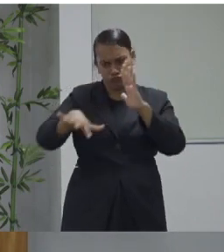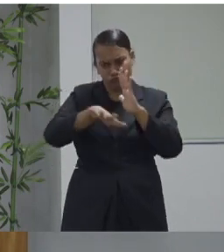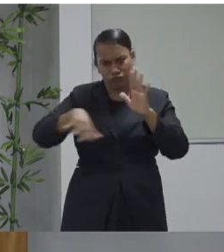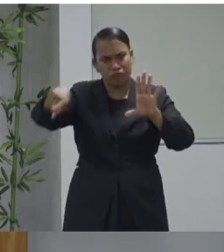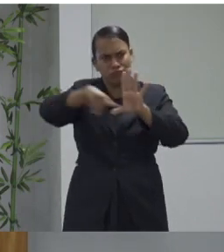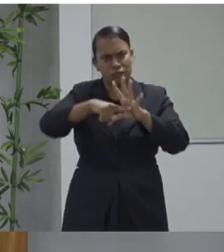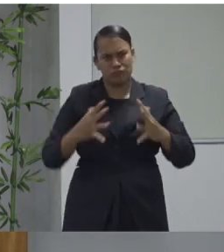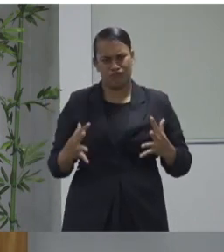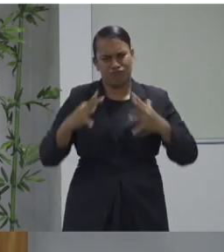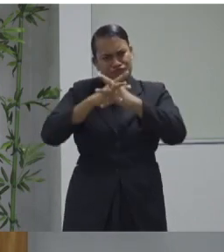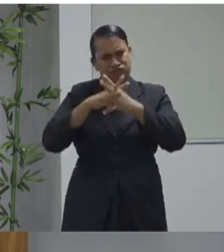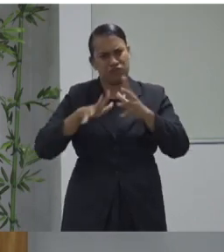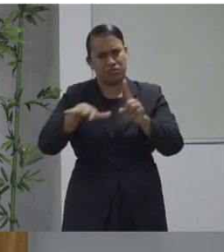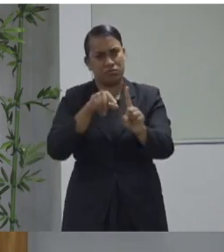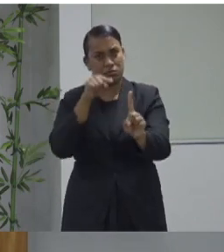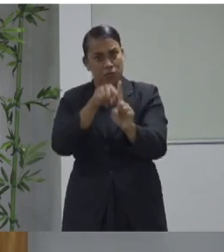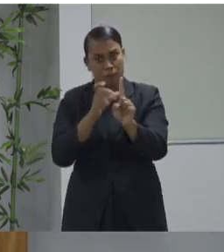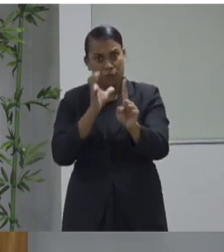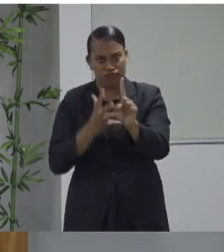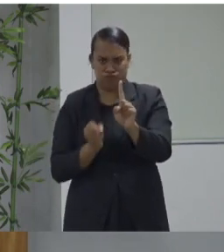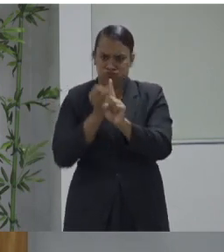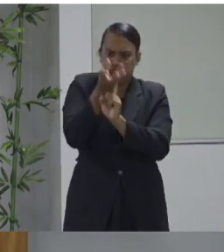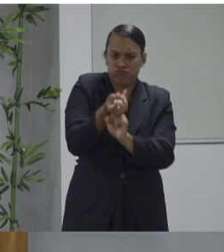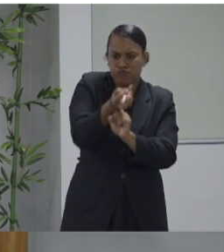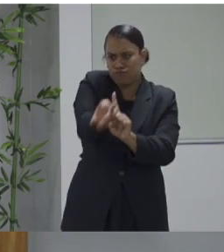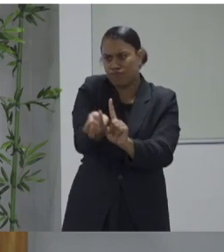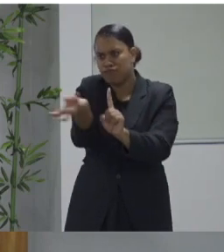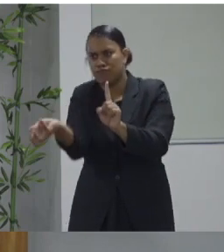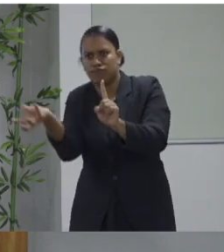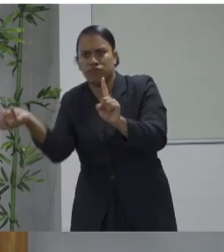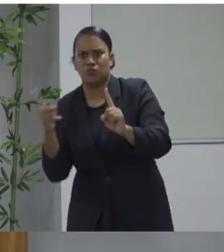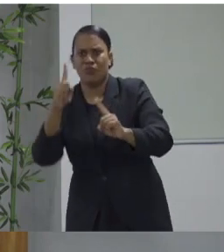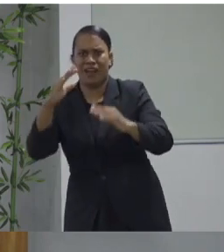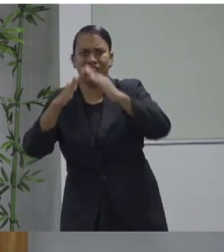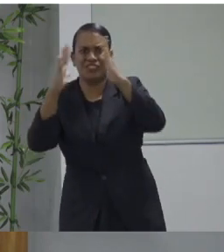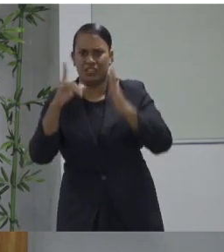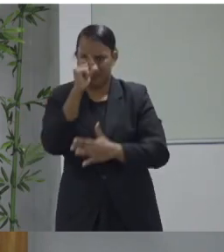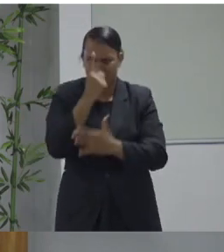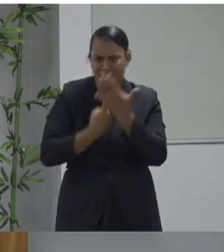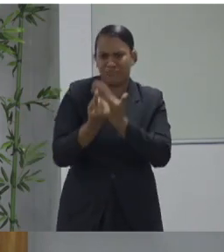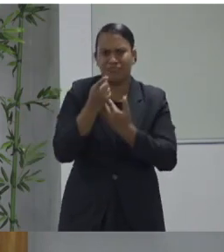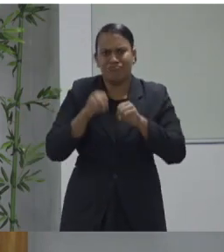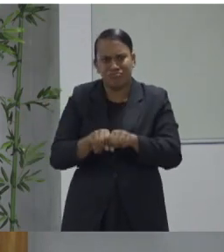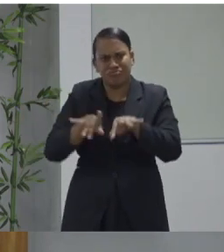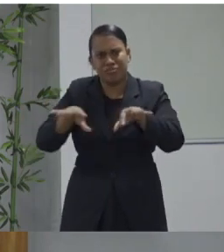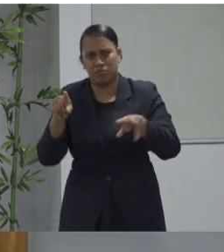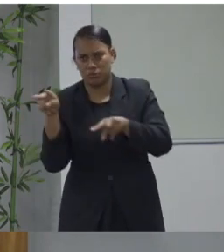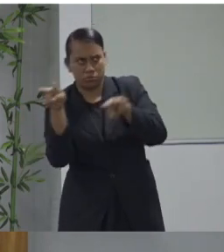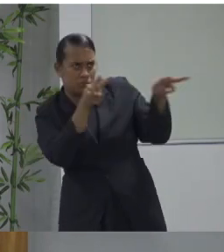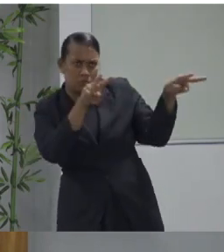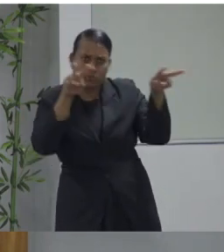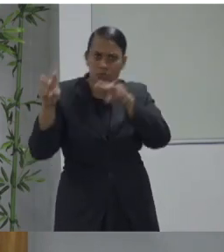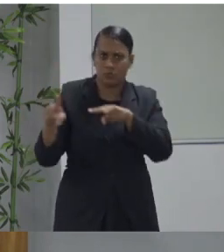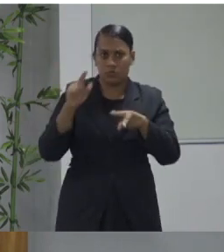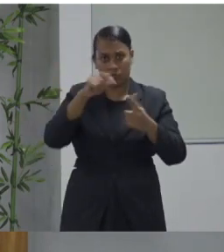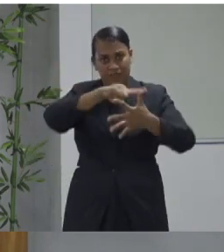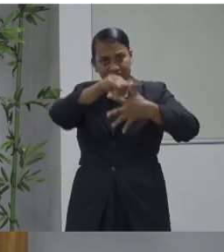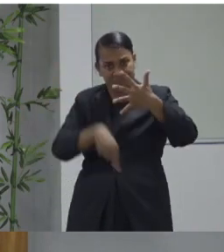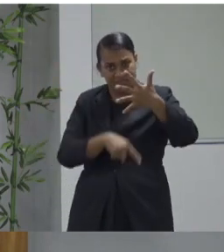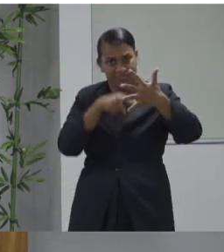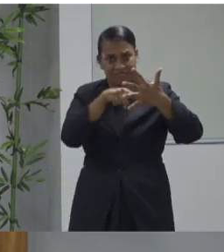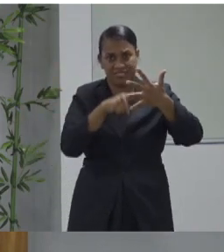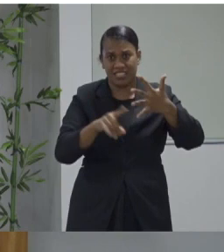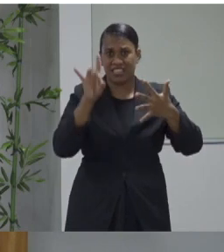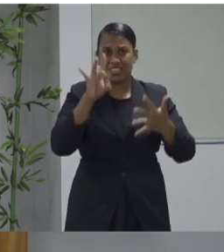homes almost inevitable. We've seen this with virtually all of our first cases in Fiji. They have gone